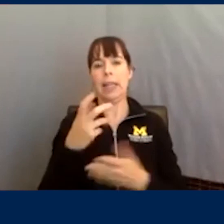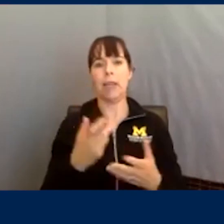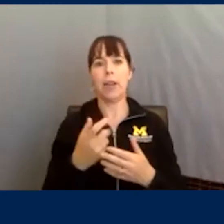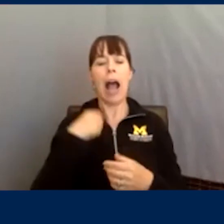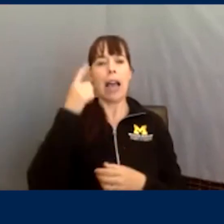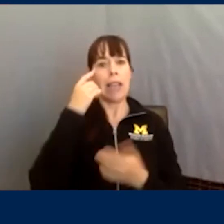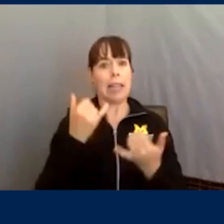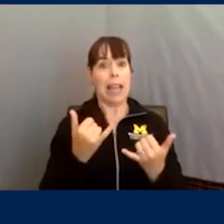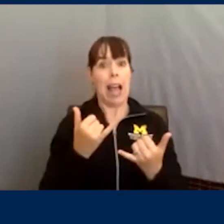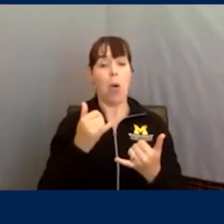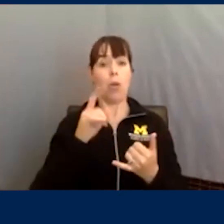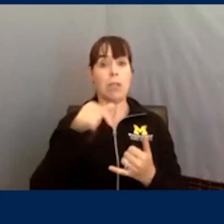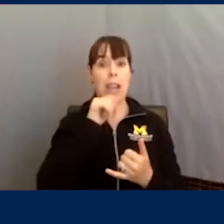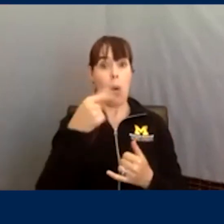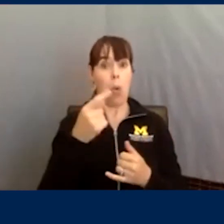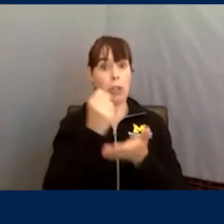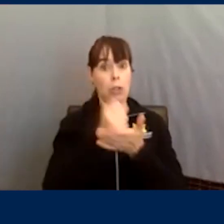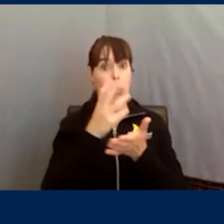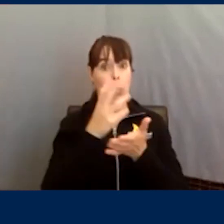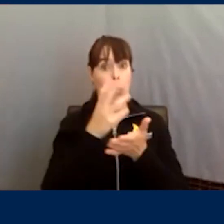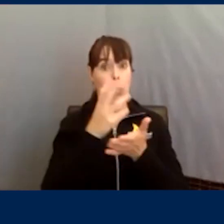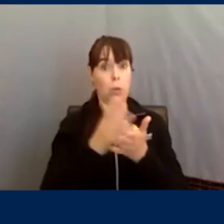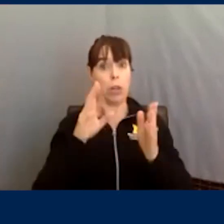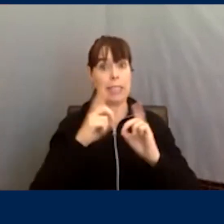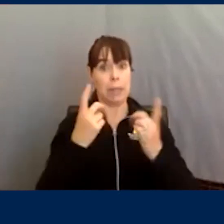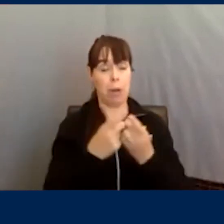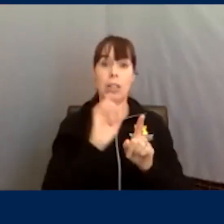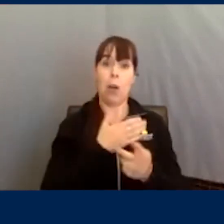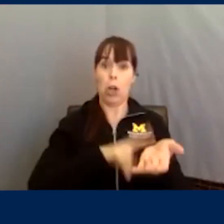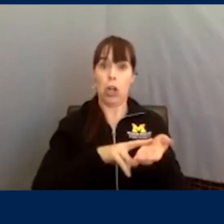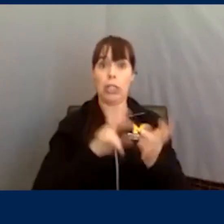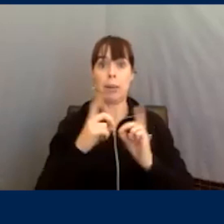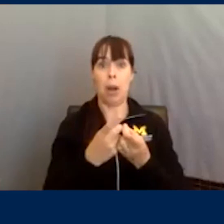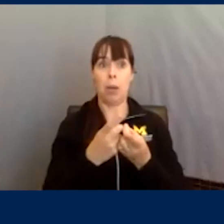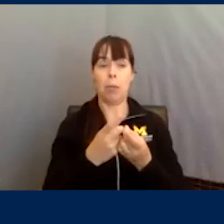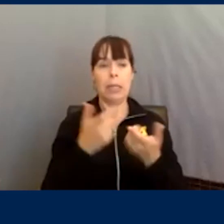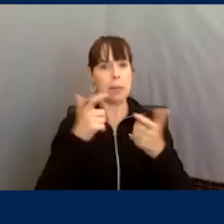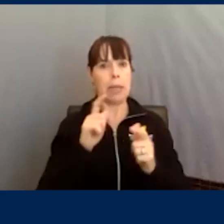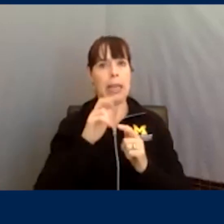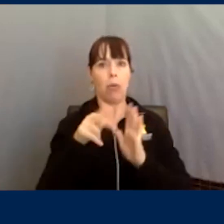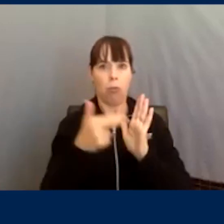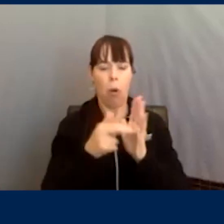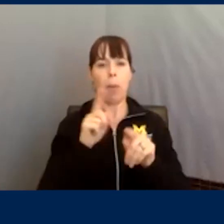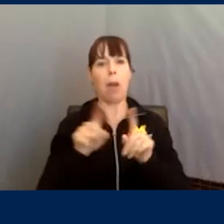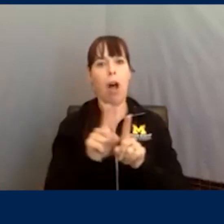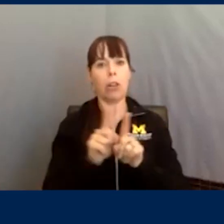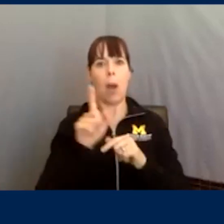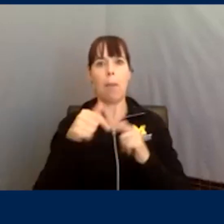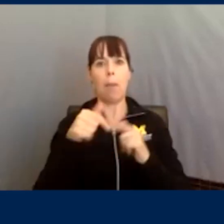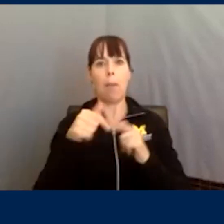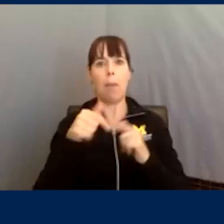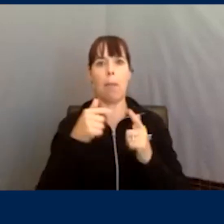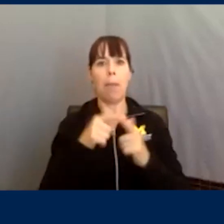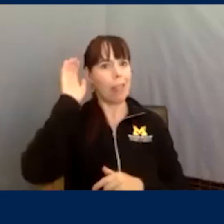think not only does our social work department as well as our nursing department play a pivotal part, but it's really about listening